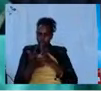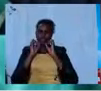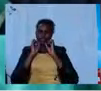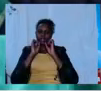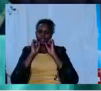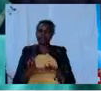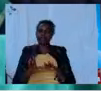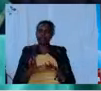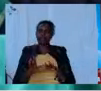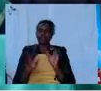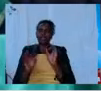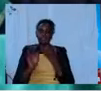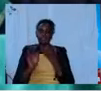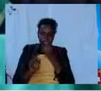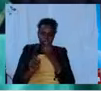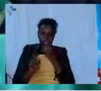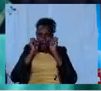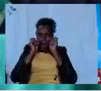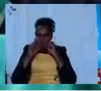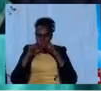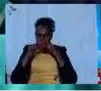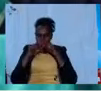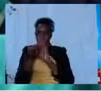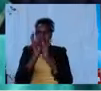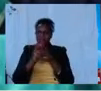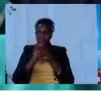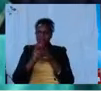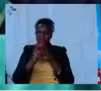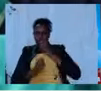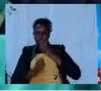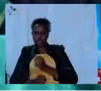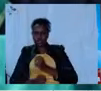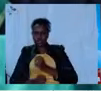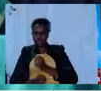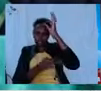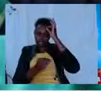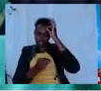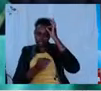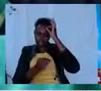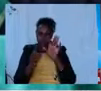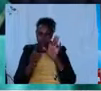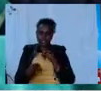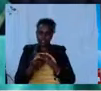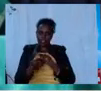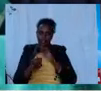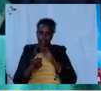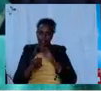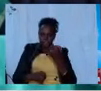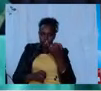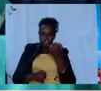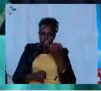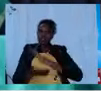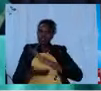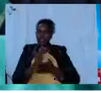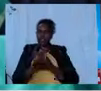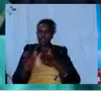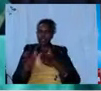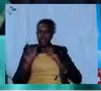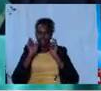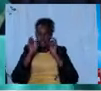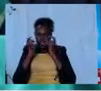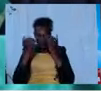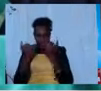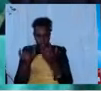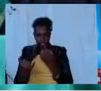us. If we confess our sins in repentance and trust, God is faithful and just and will forgive us our sin. So let